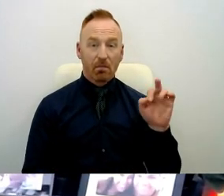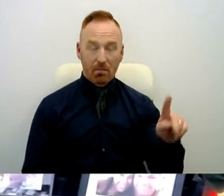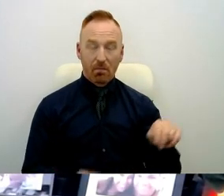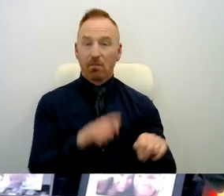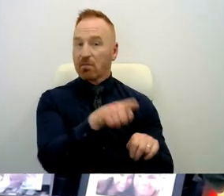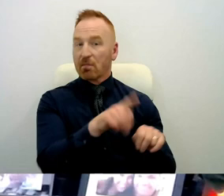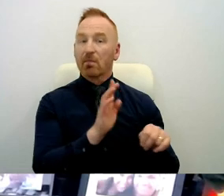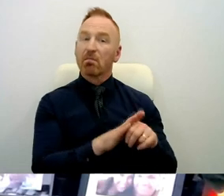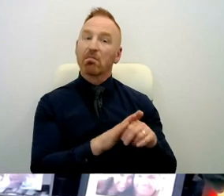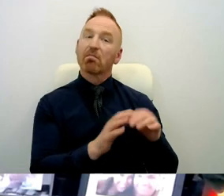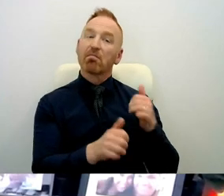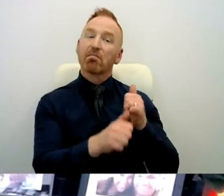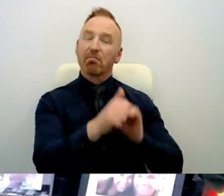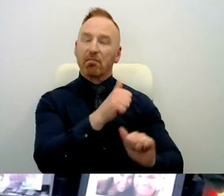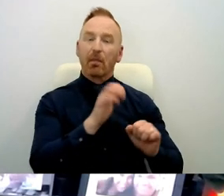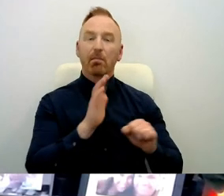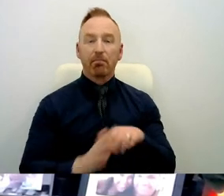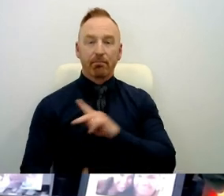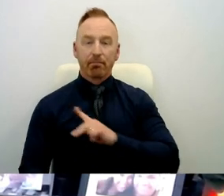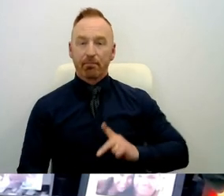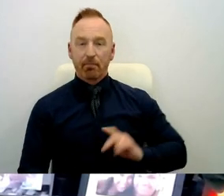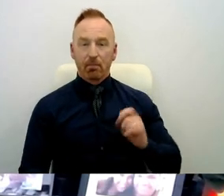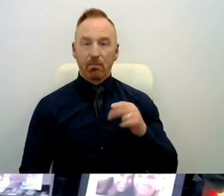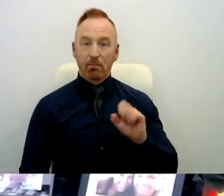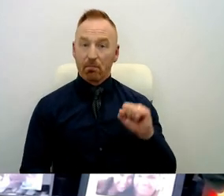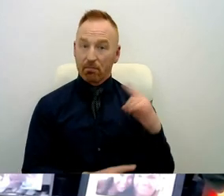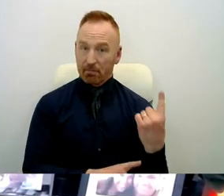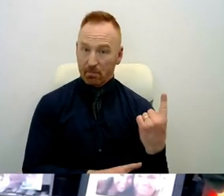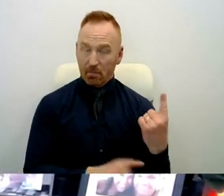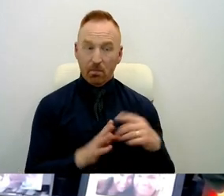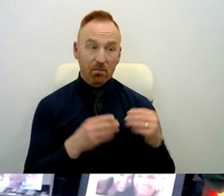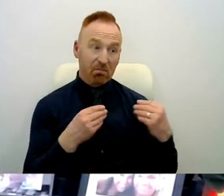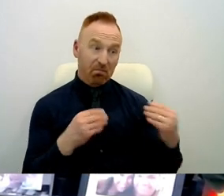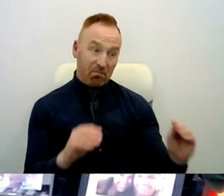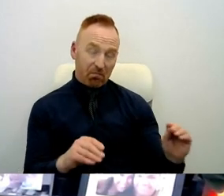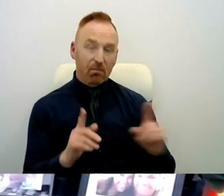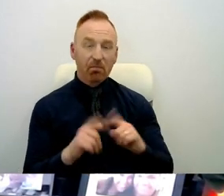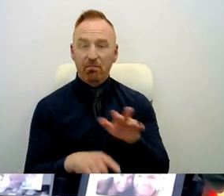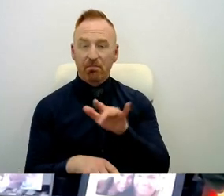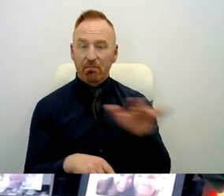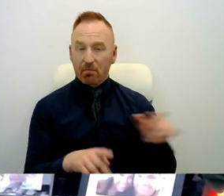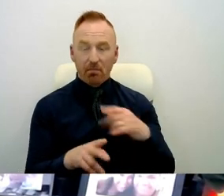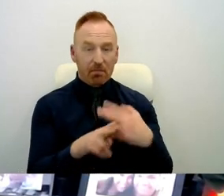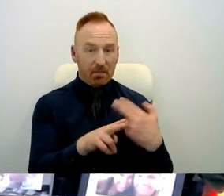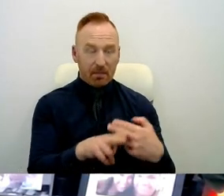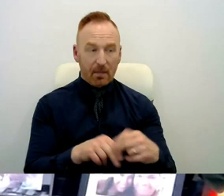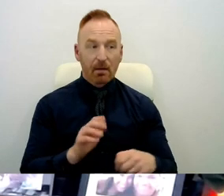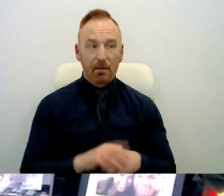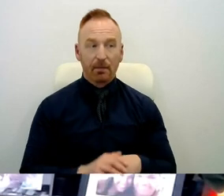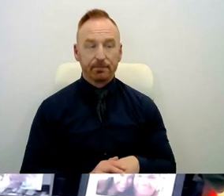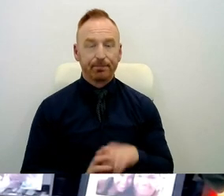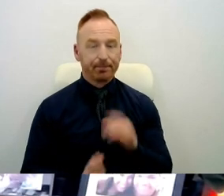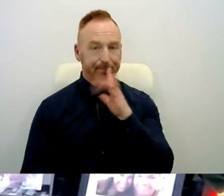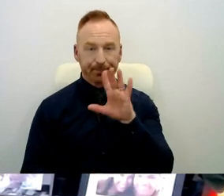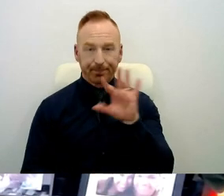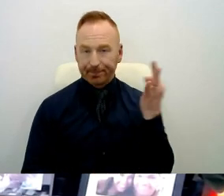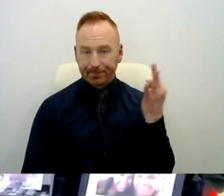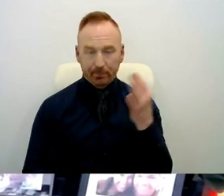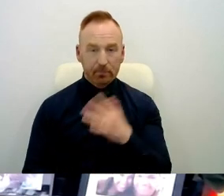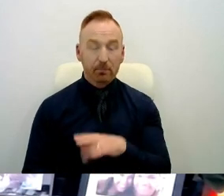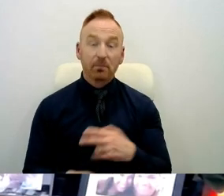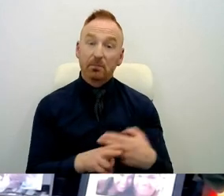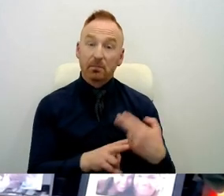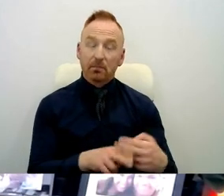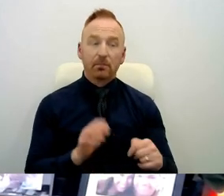Charles I. The child was later sold to a French clerk named Olivier Le Belif, sometimes referred to as Olivier Le